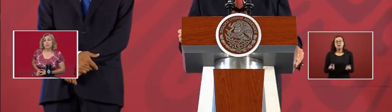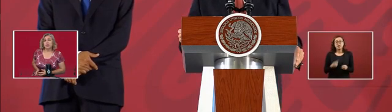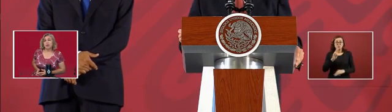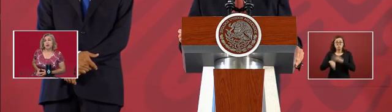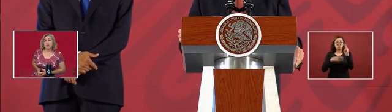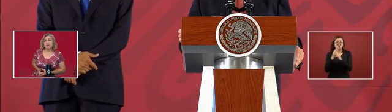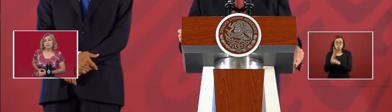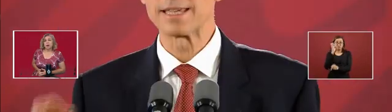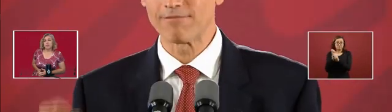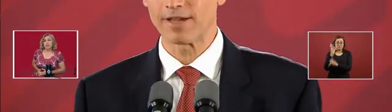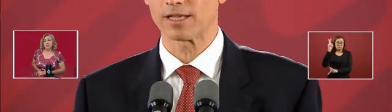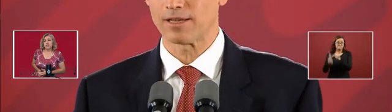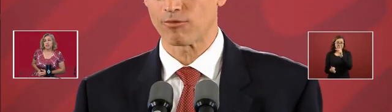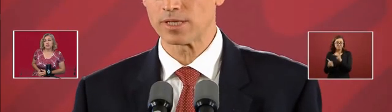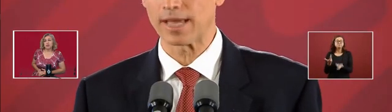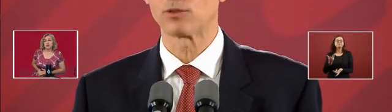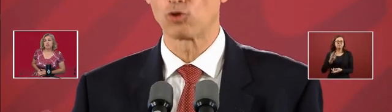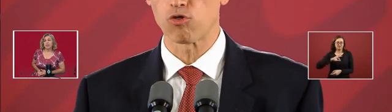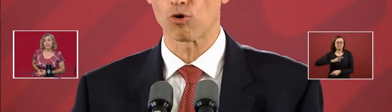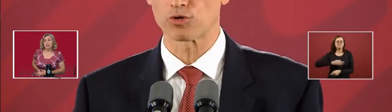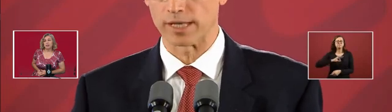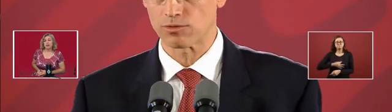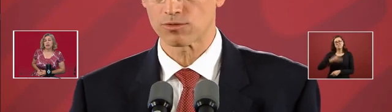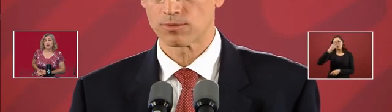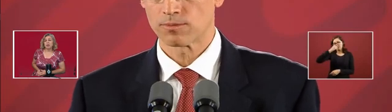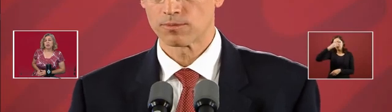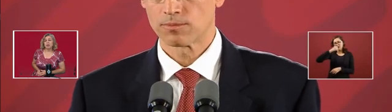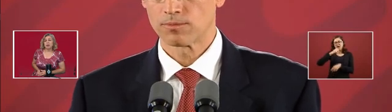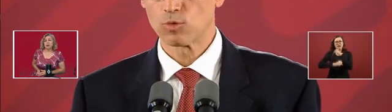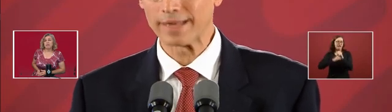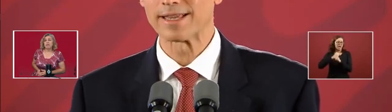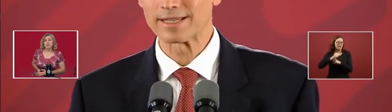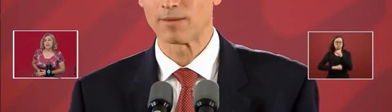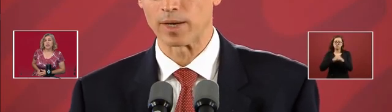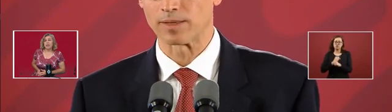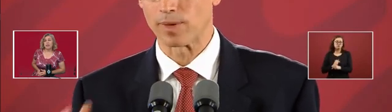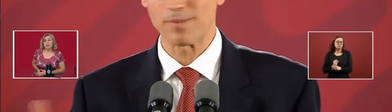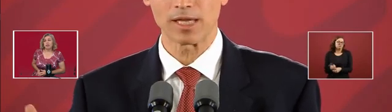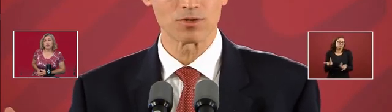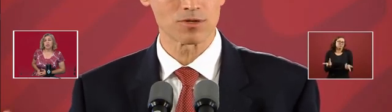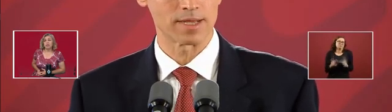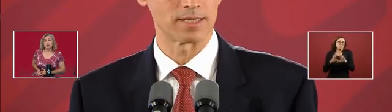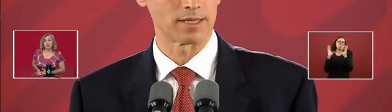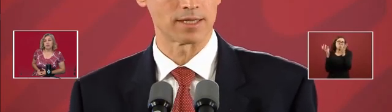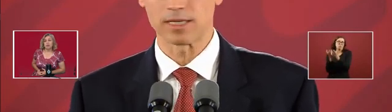And it's another example that money or little,